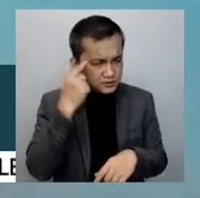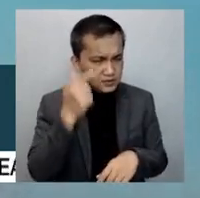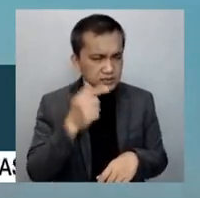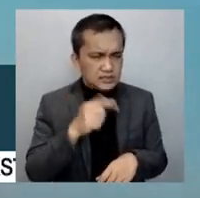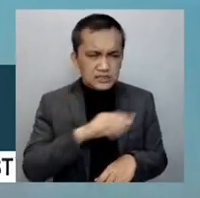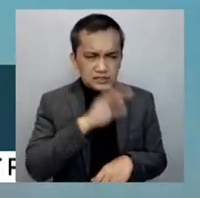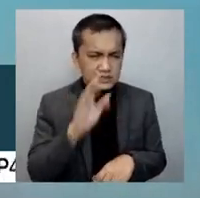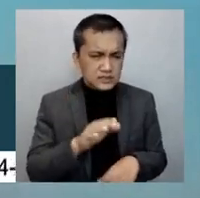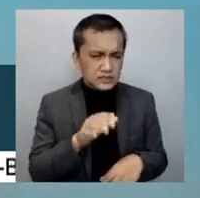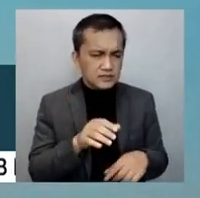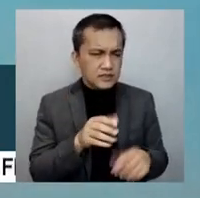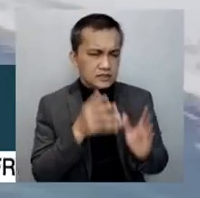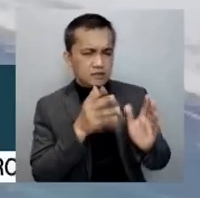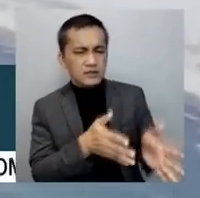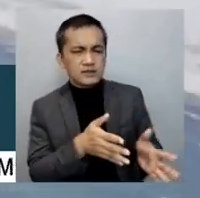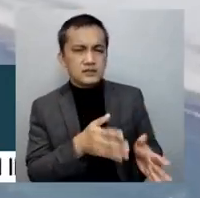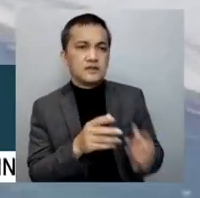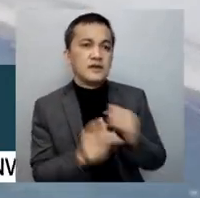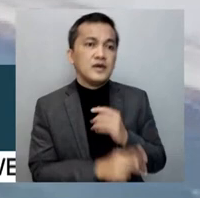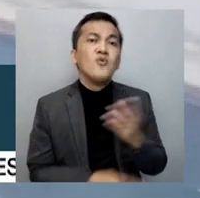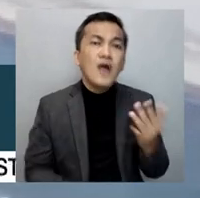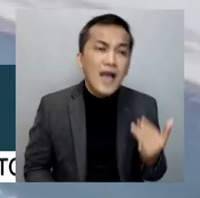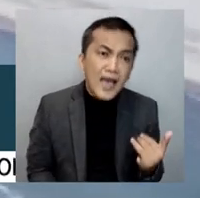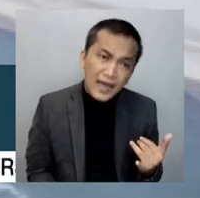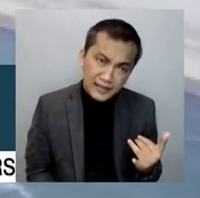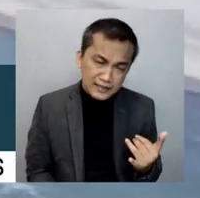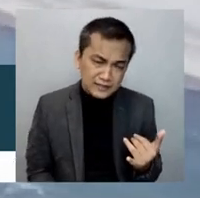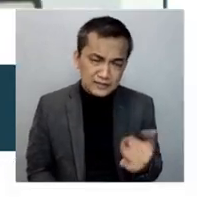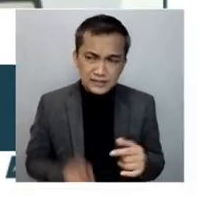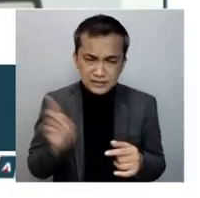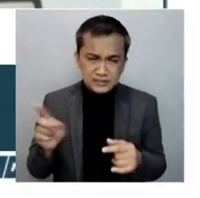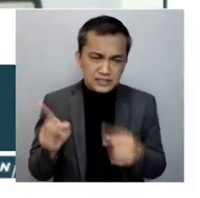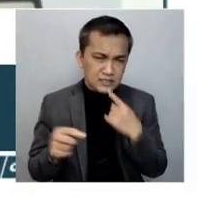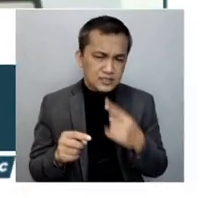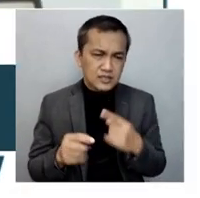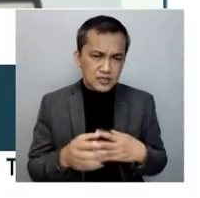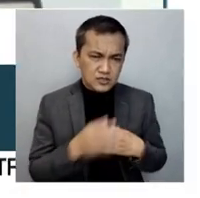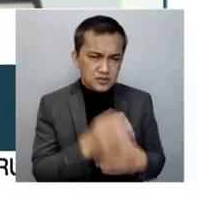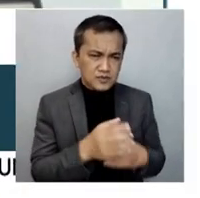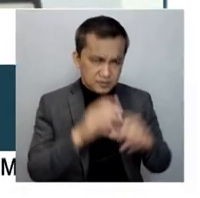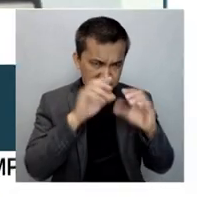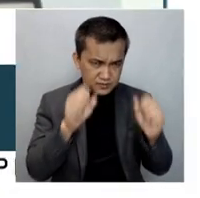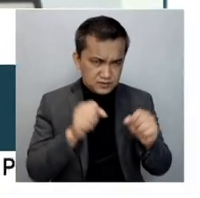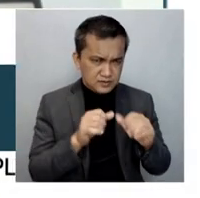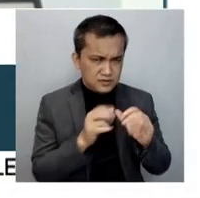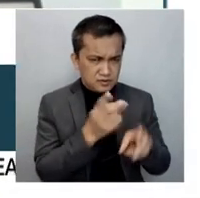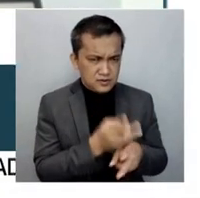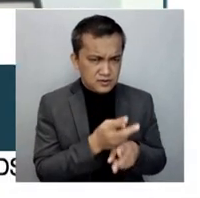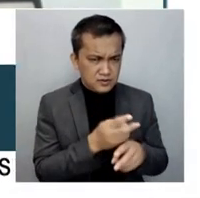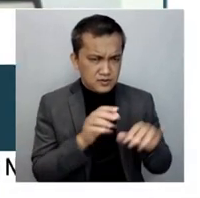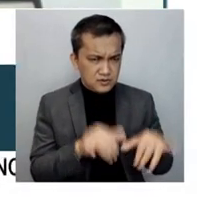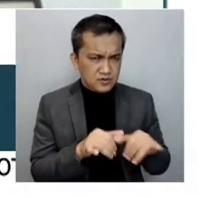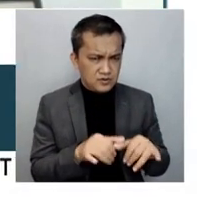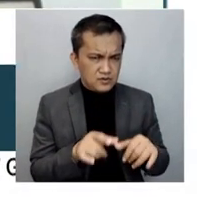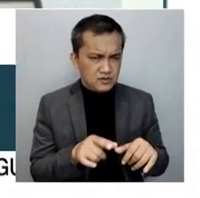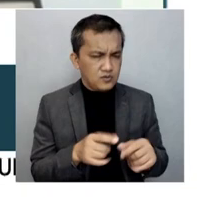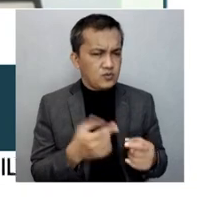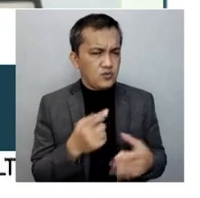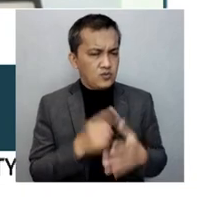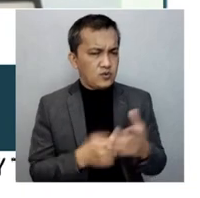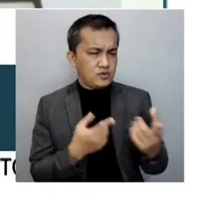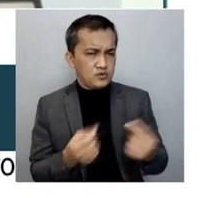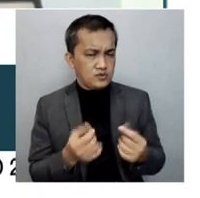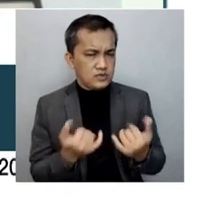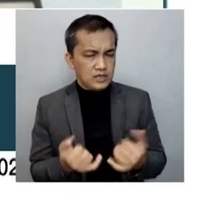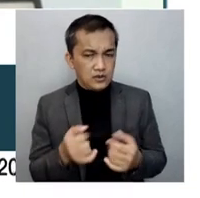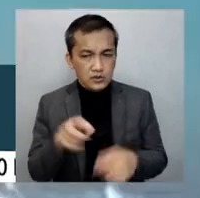the province. Why? Because this is the commitment of the president to maintain. What we are only doing now is